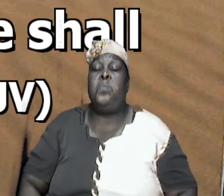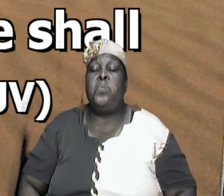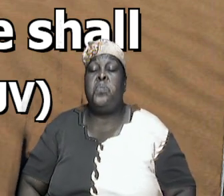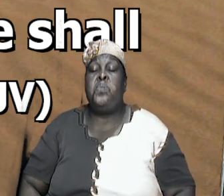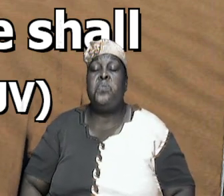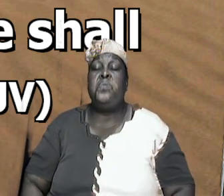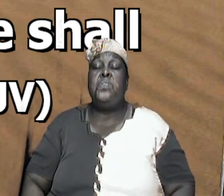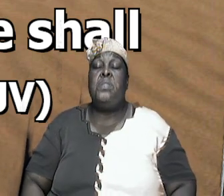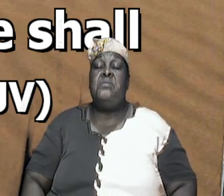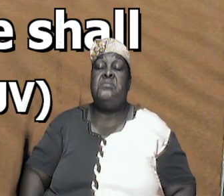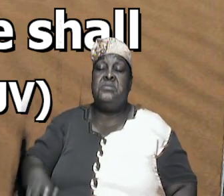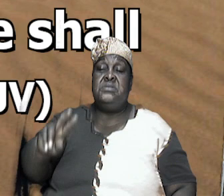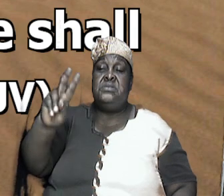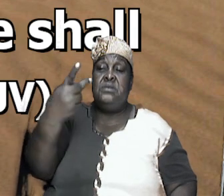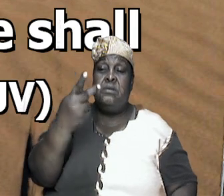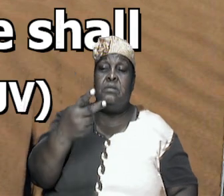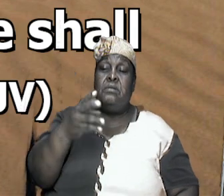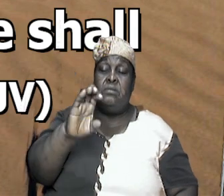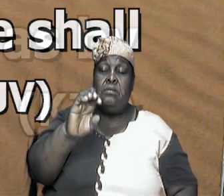In 2 Corinthians